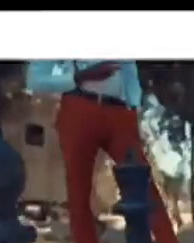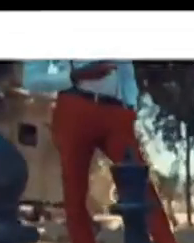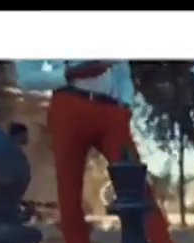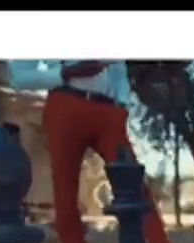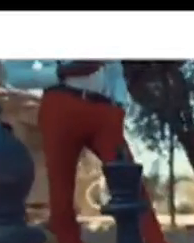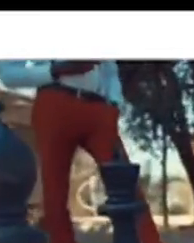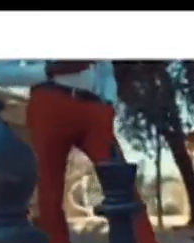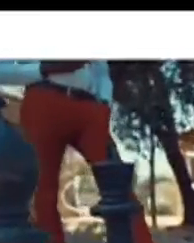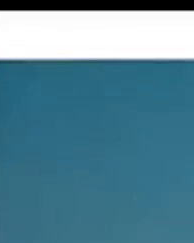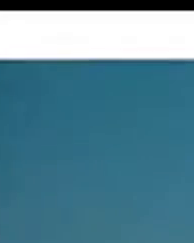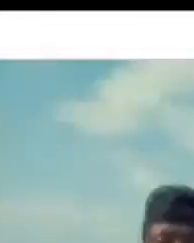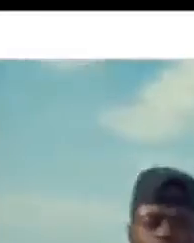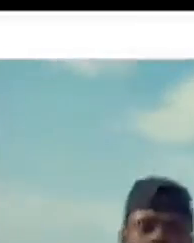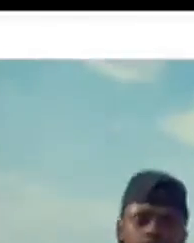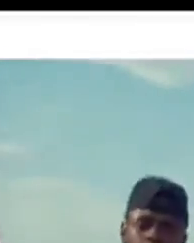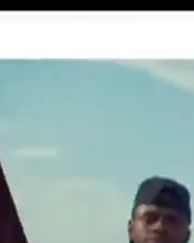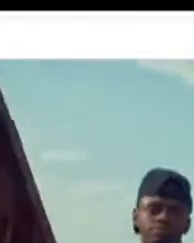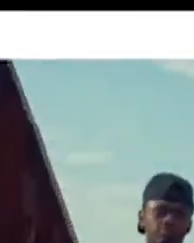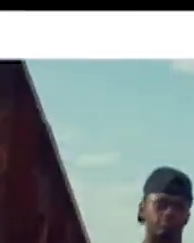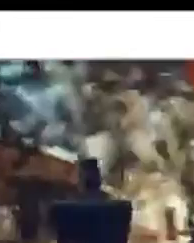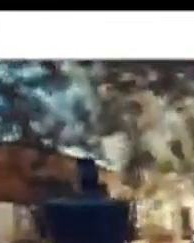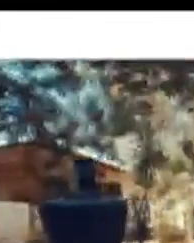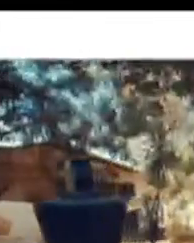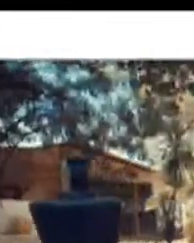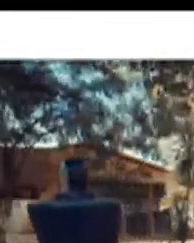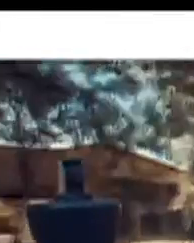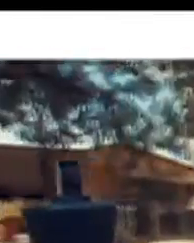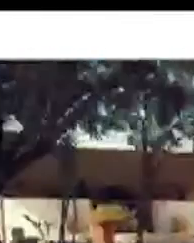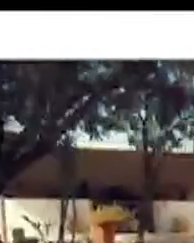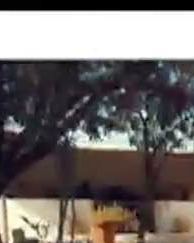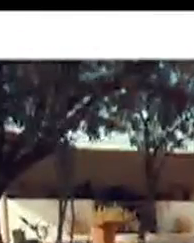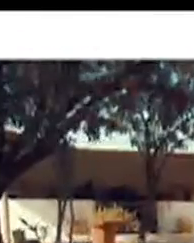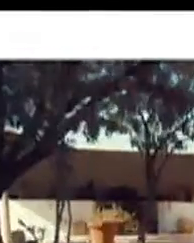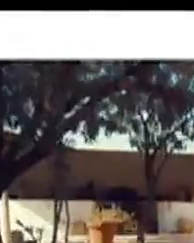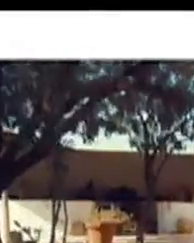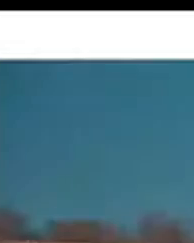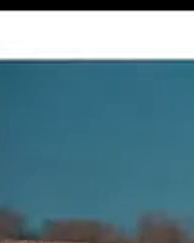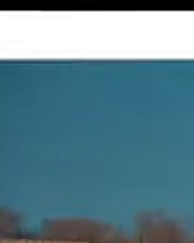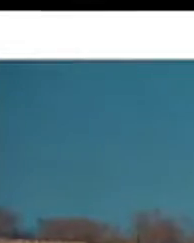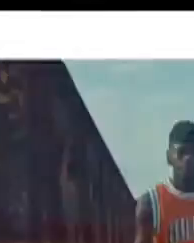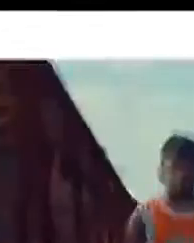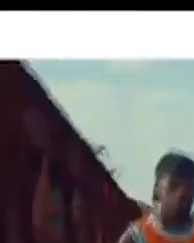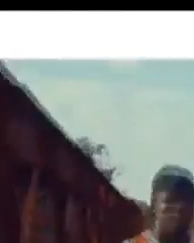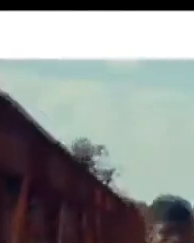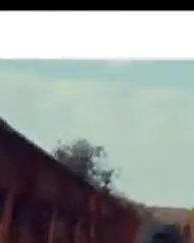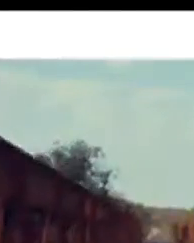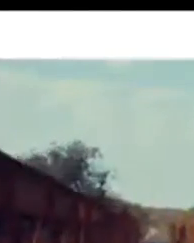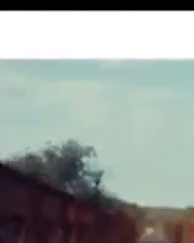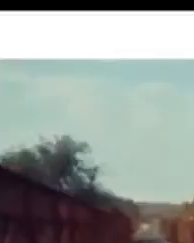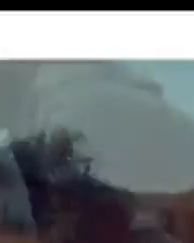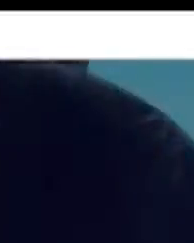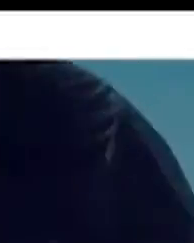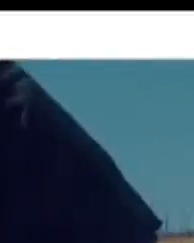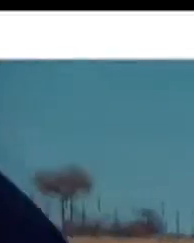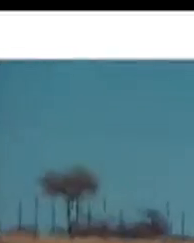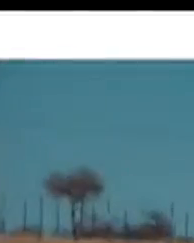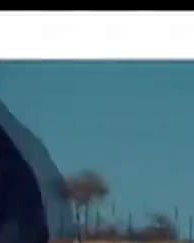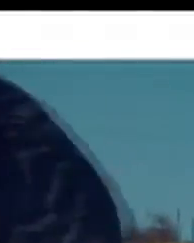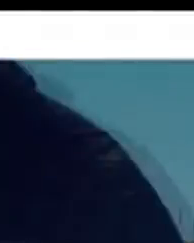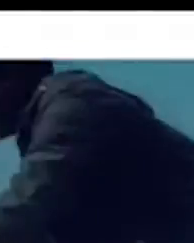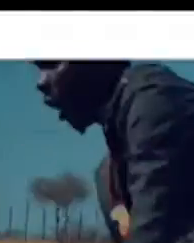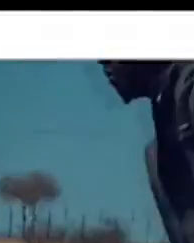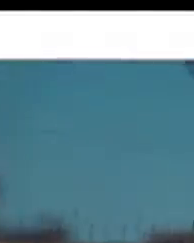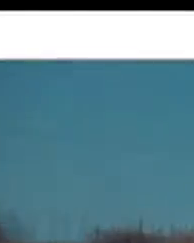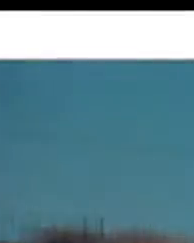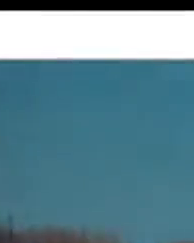me Makosi. Nando wika bakuram. Engosha dili hange ndu punja tabatal. Otocho twei komesho